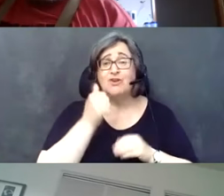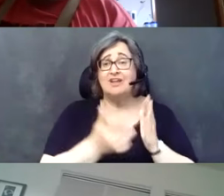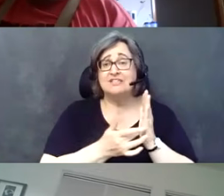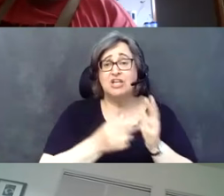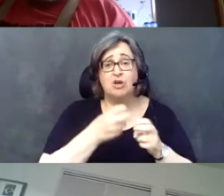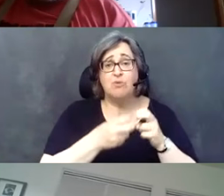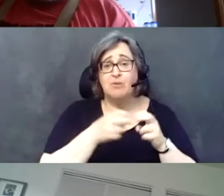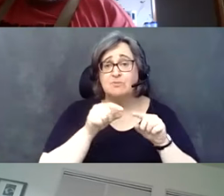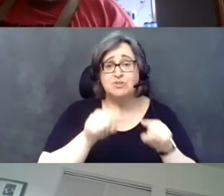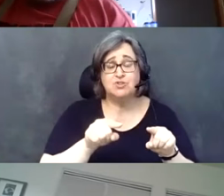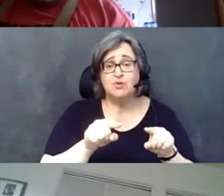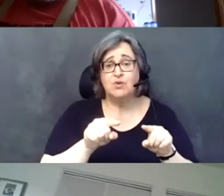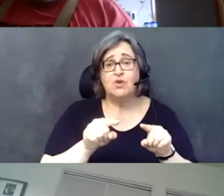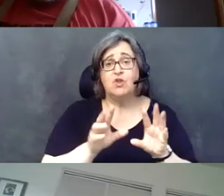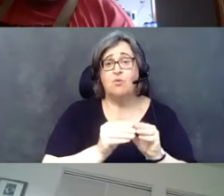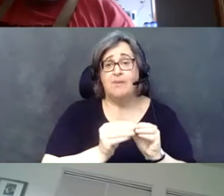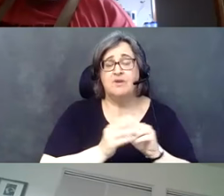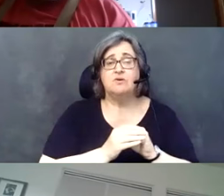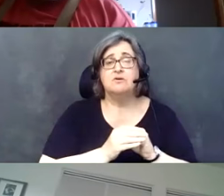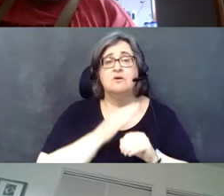during this webinar, please visit